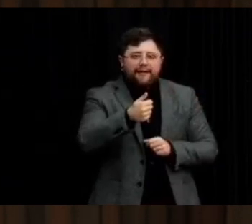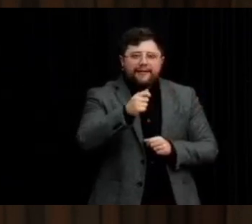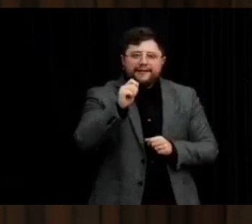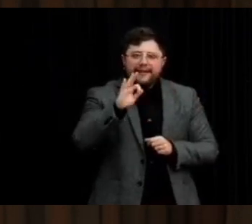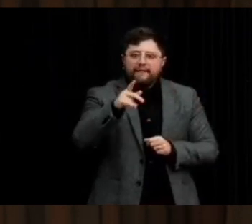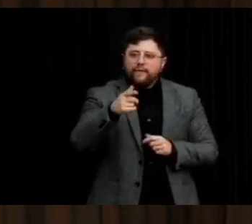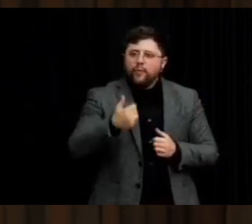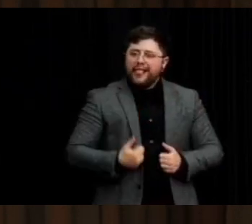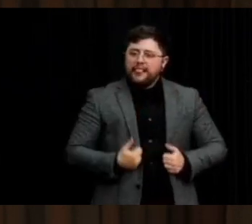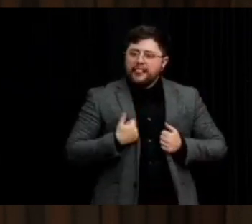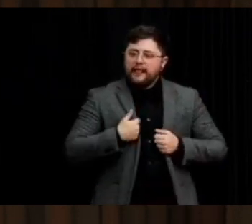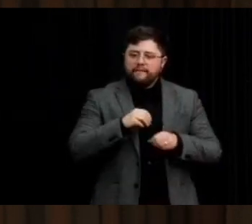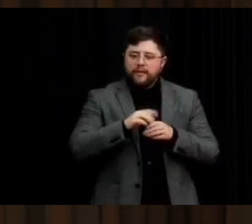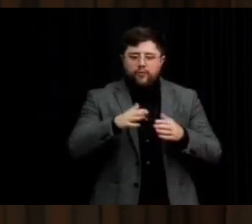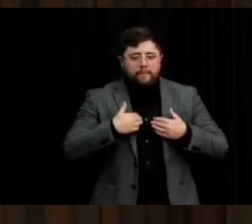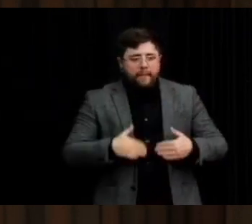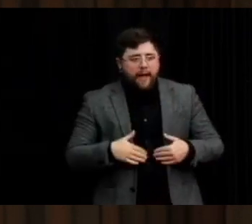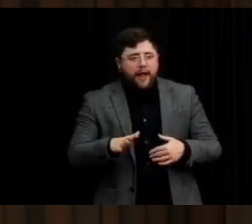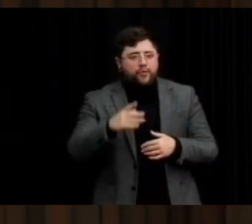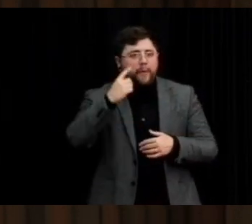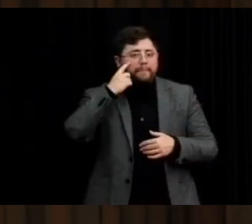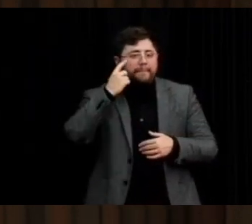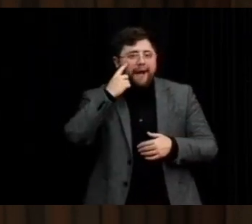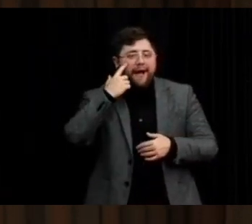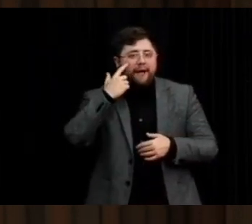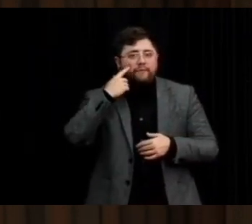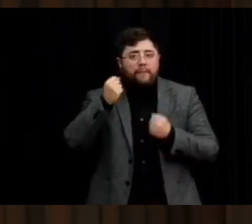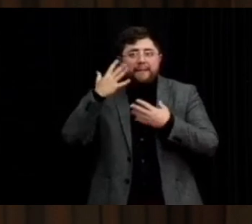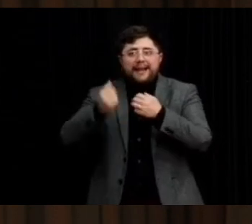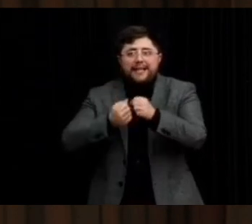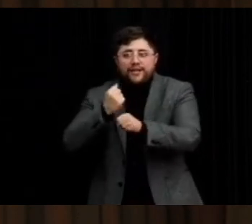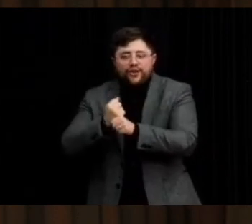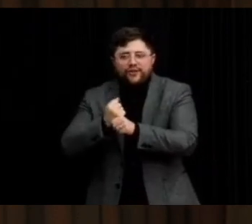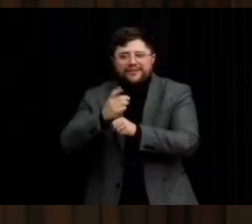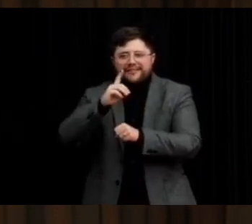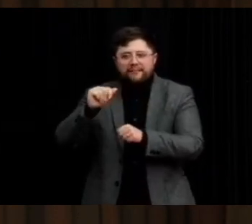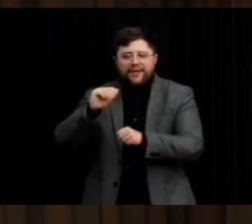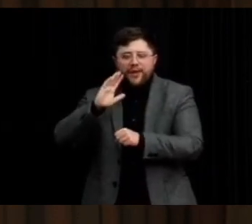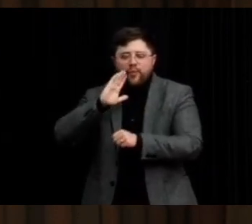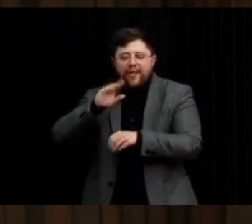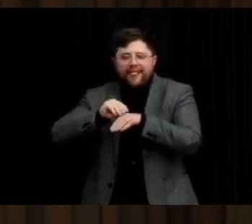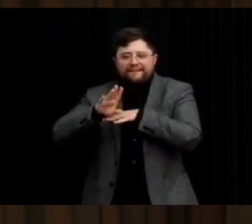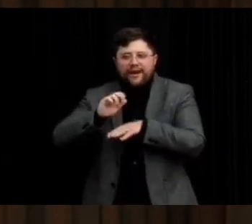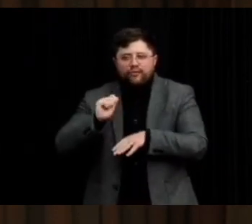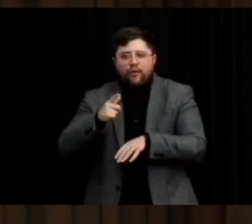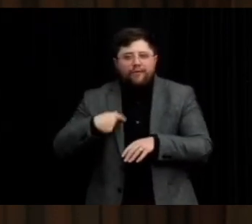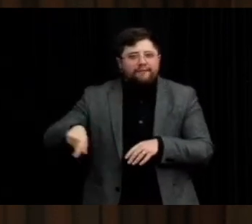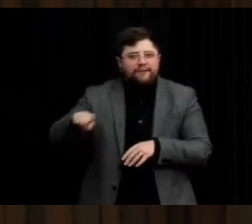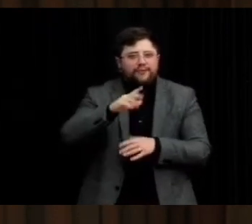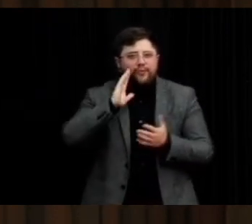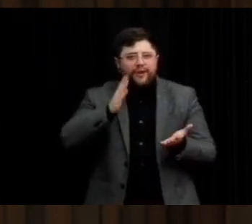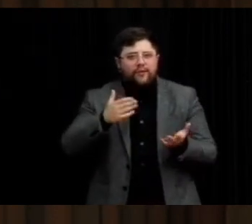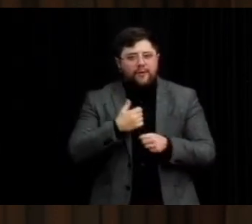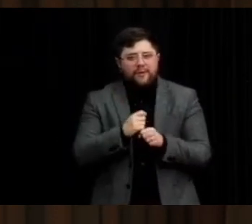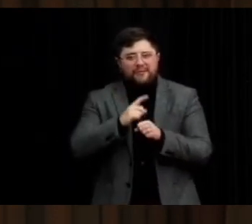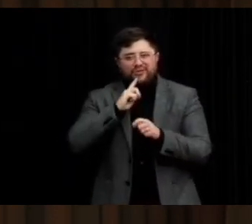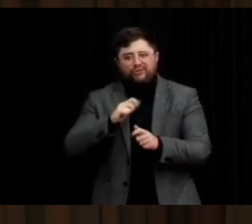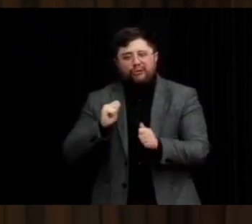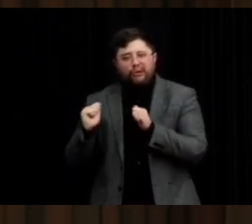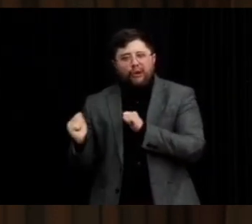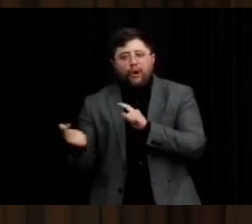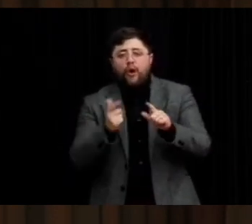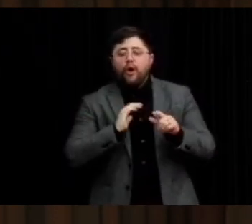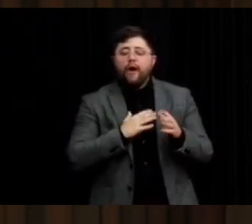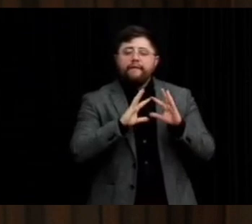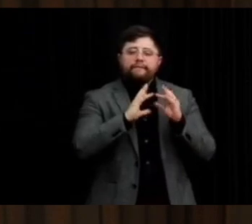a body and in a mind long enough, disability is just a natural part of our living experience, and we want to make sure that all of us, all